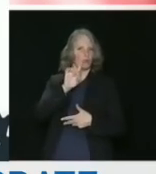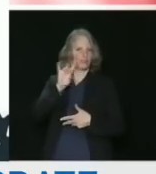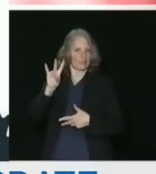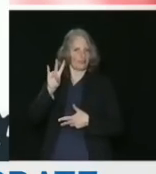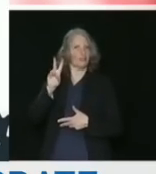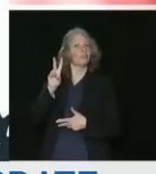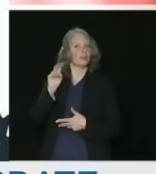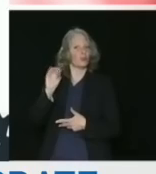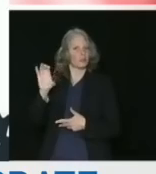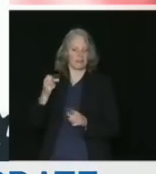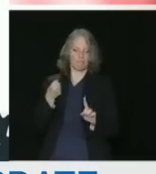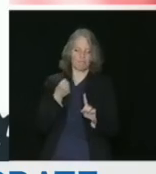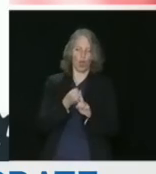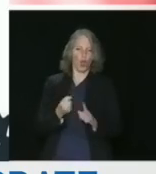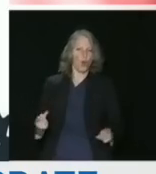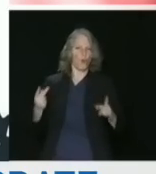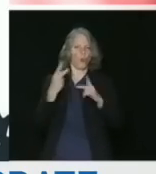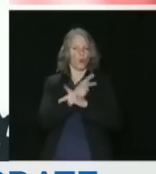adults.